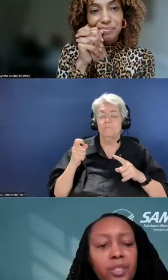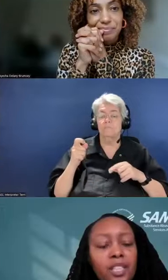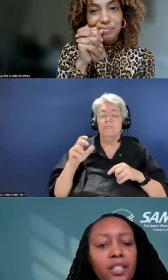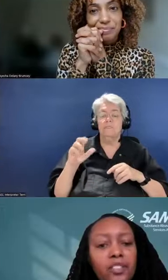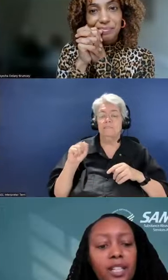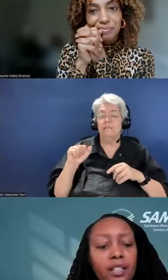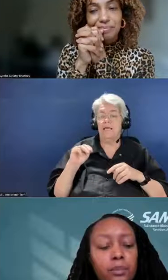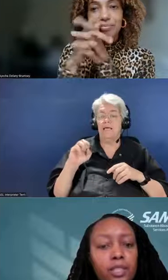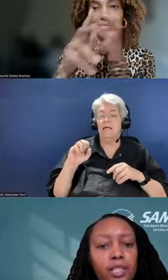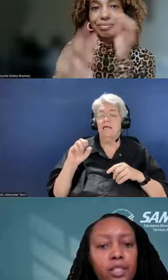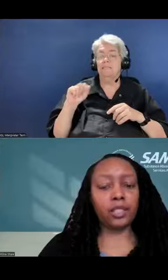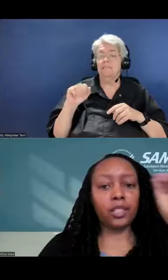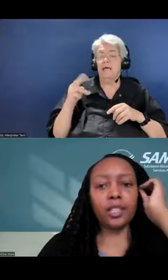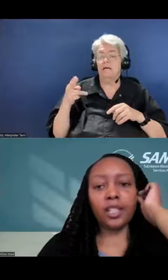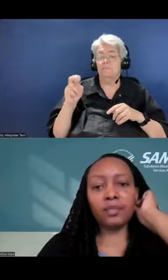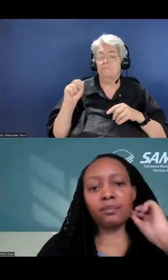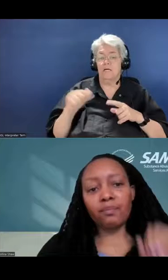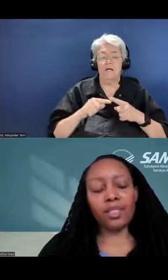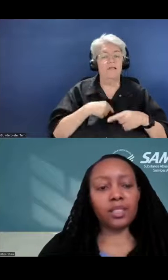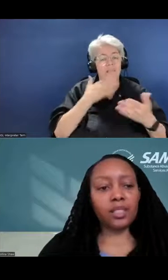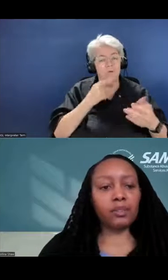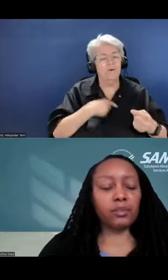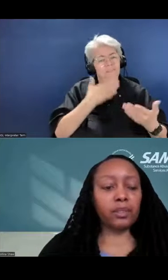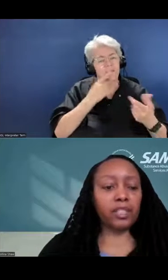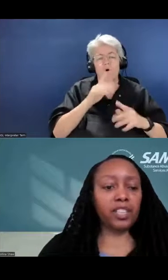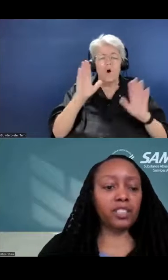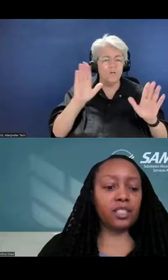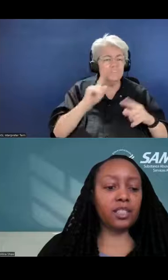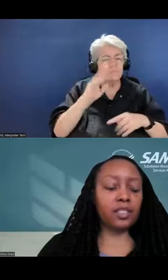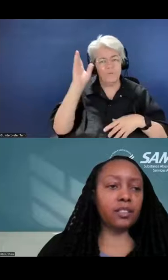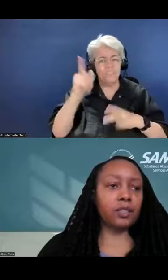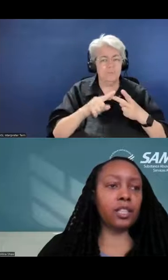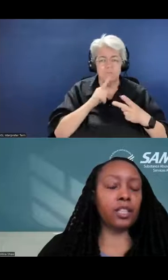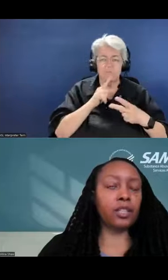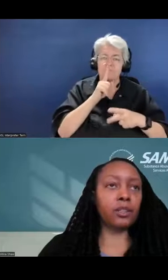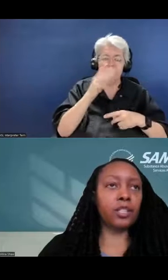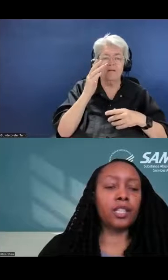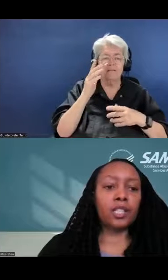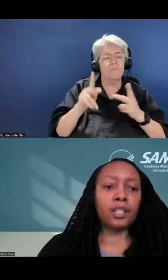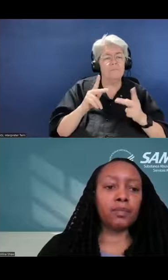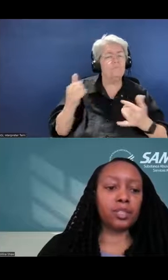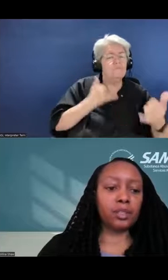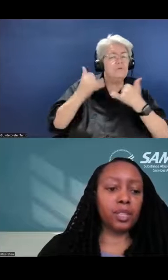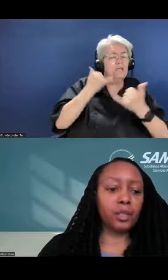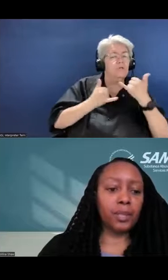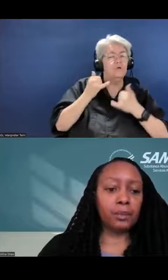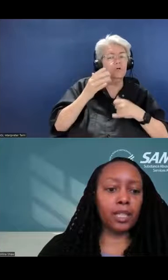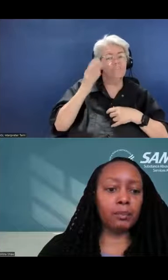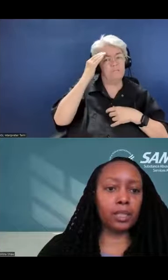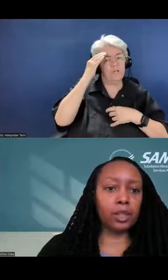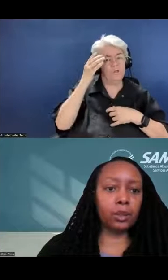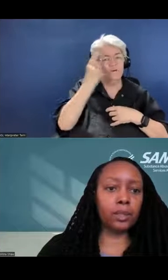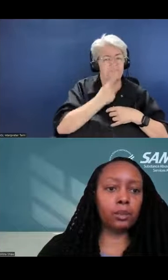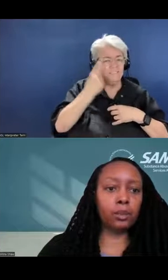Thank you, and thank you for that awesome presentation. Just familiar faces, and they are they go by so